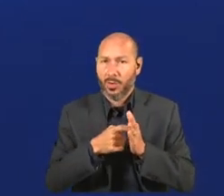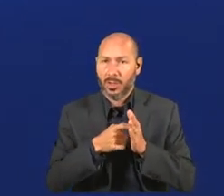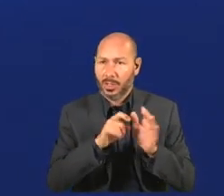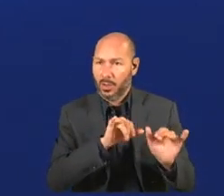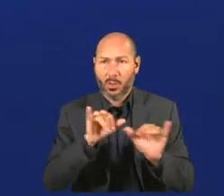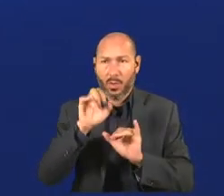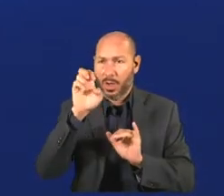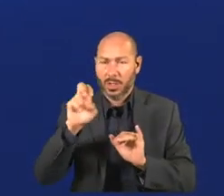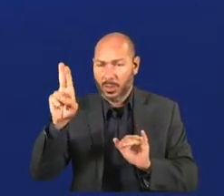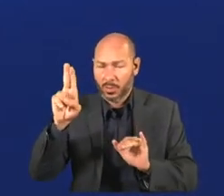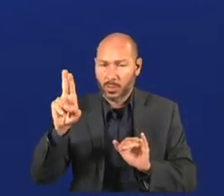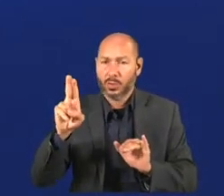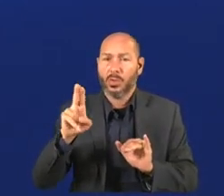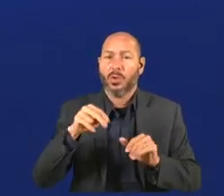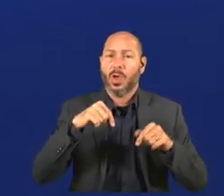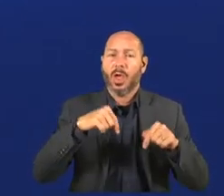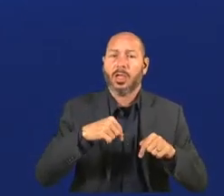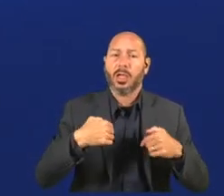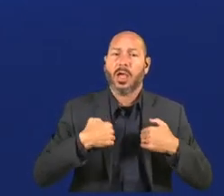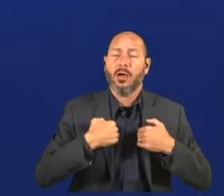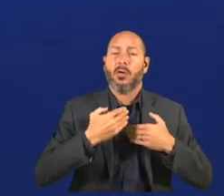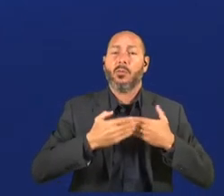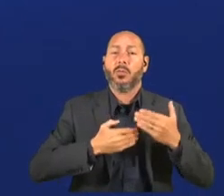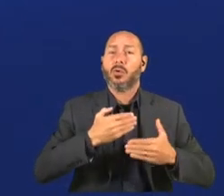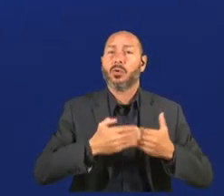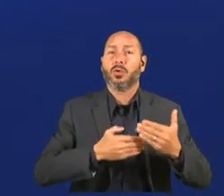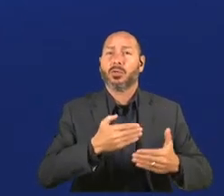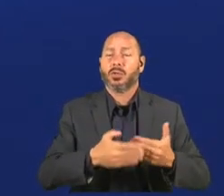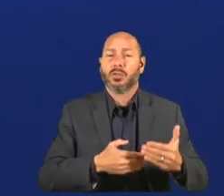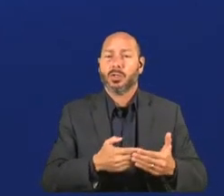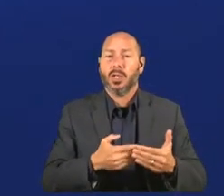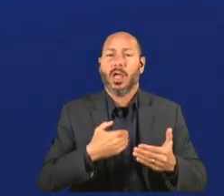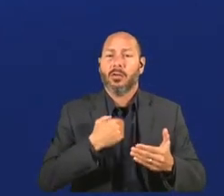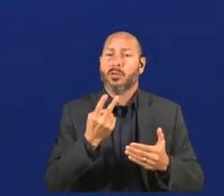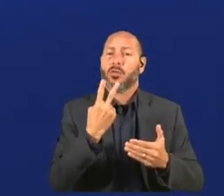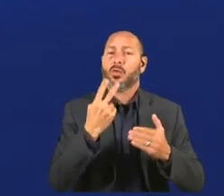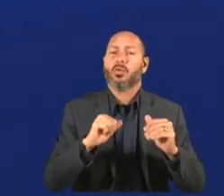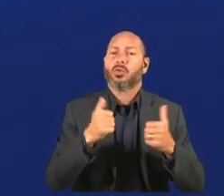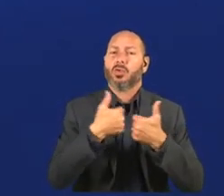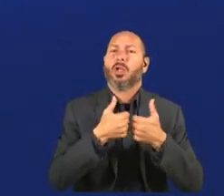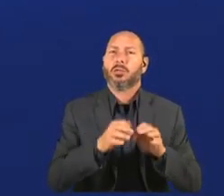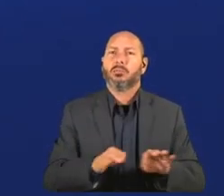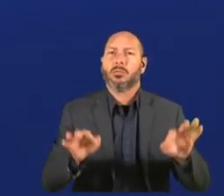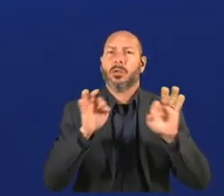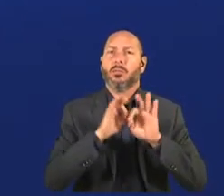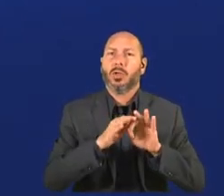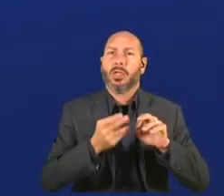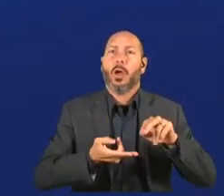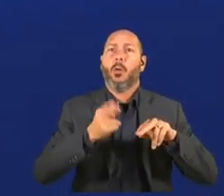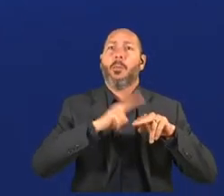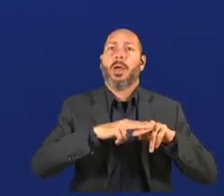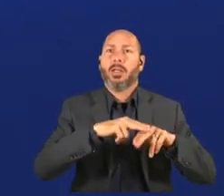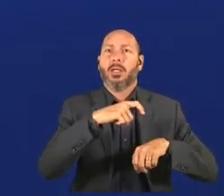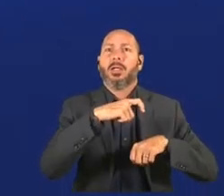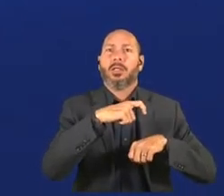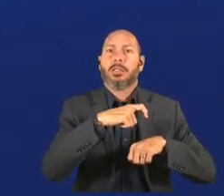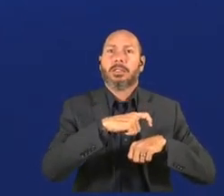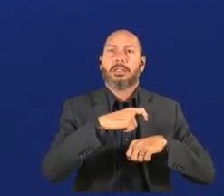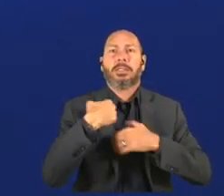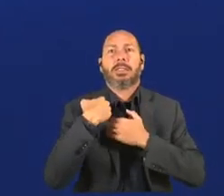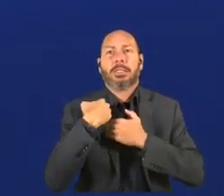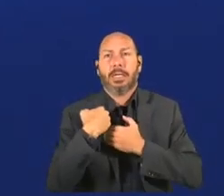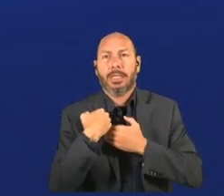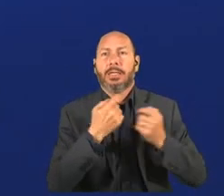lot of processes, in Puerto Rico they're faced with two important challenges that increase the percentage of administrative burden over a physician.